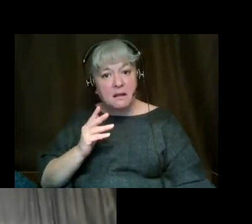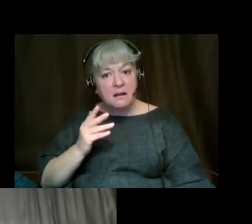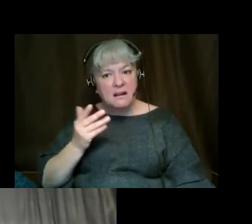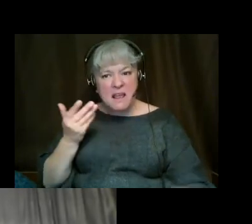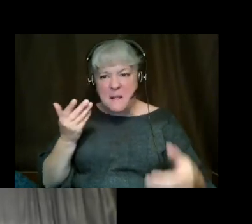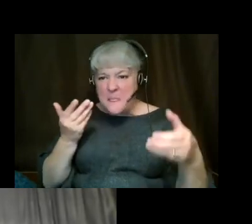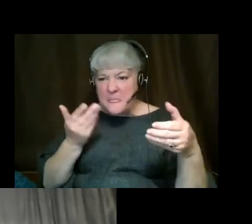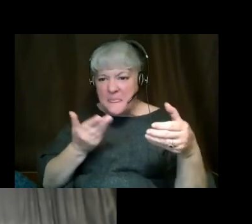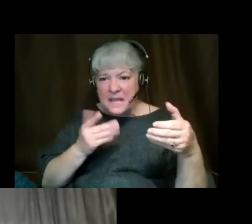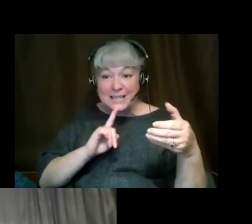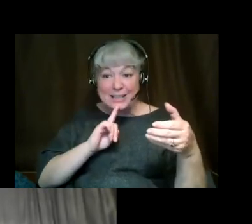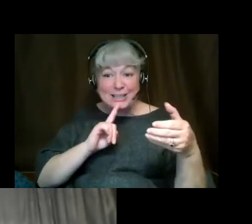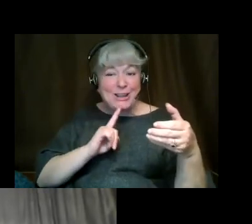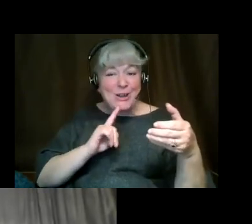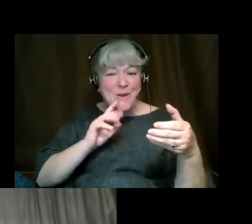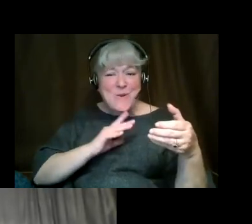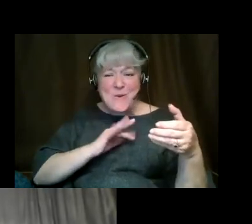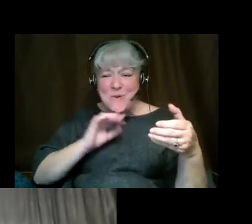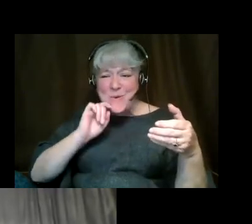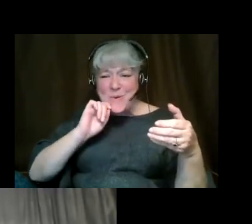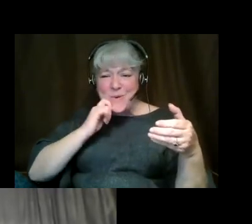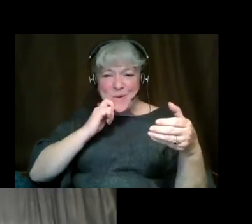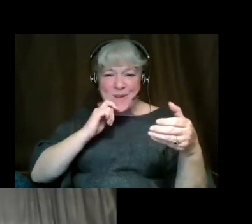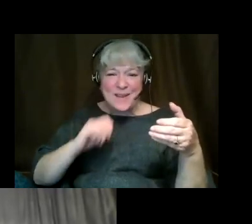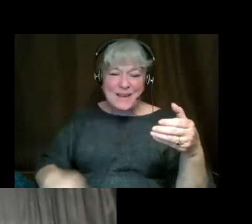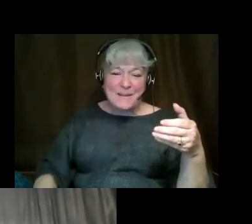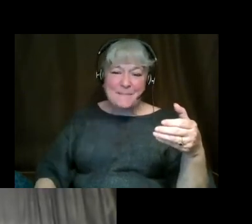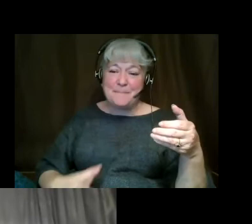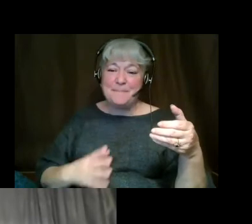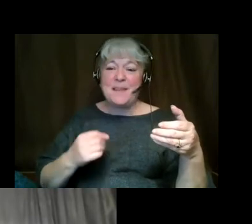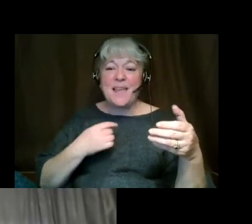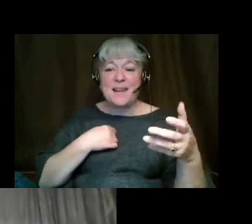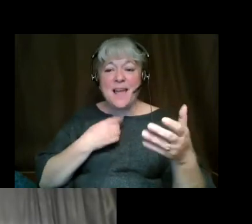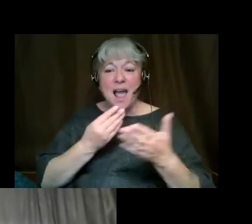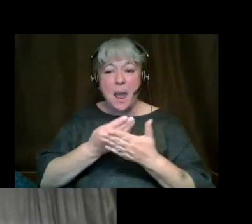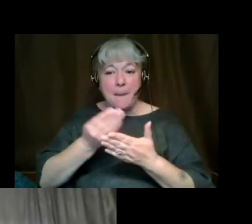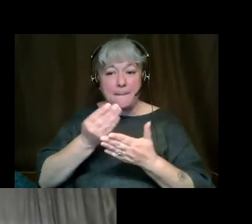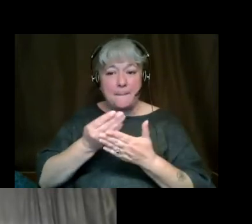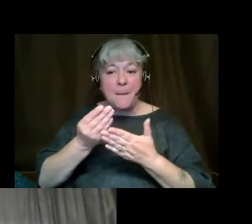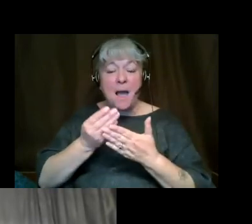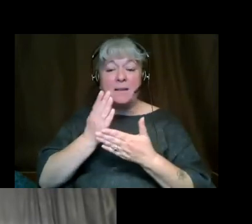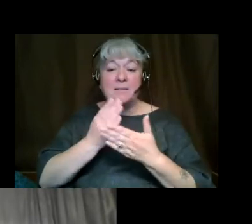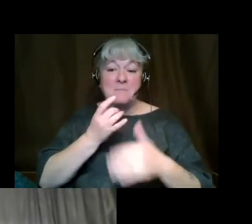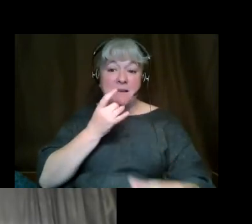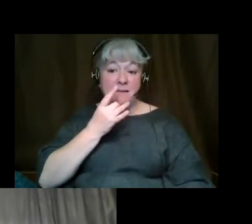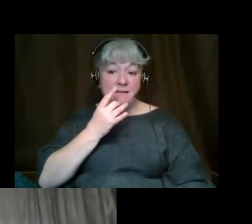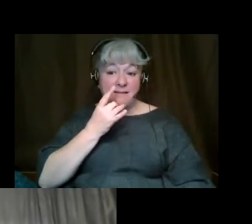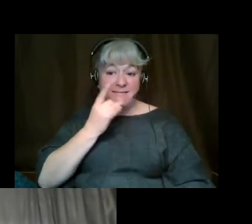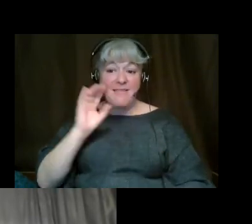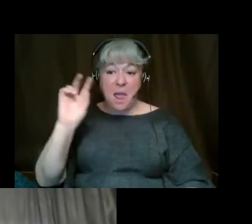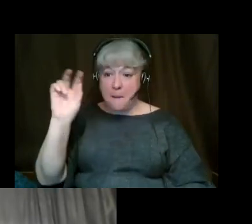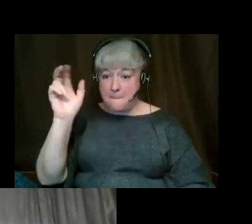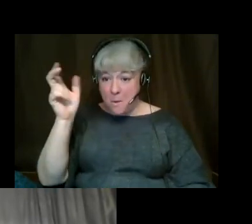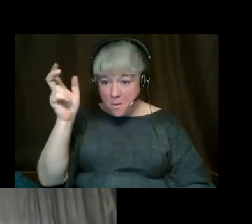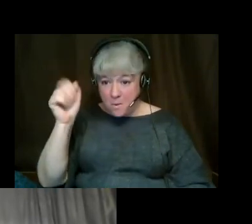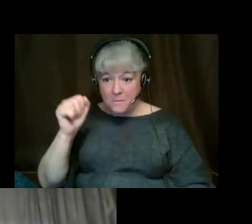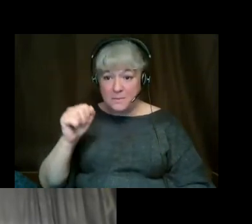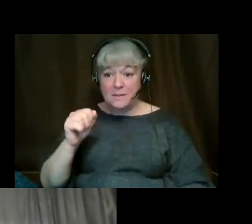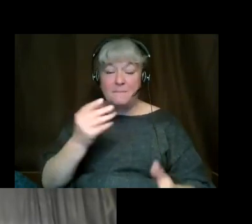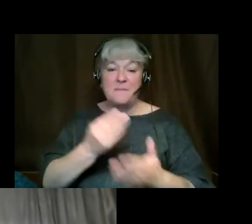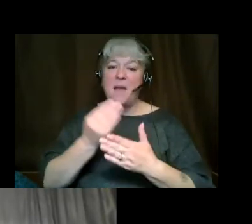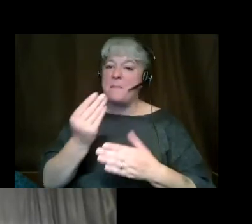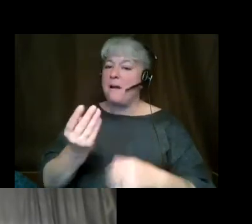so cool. And I bought some light bulbs. I bought 4